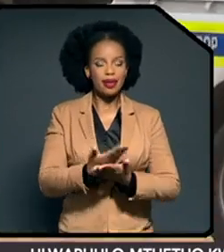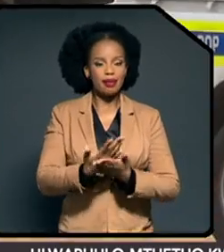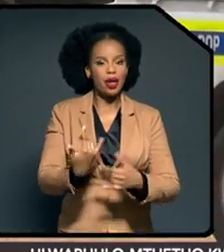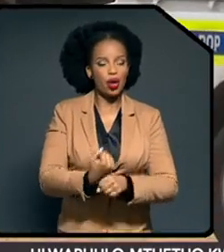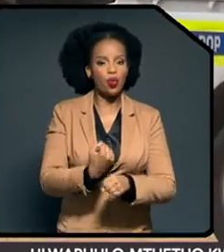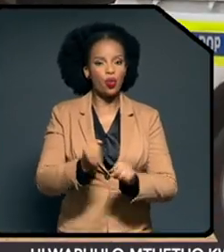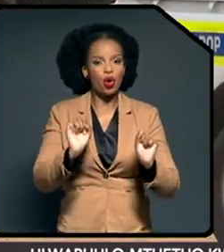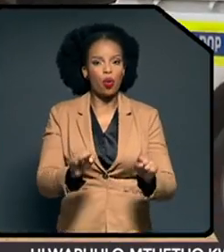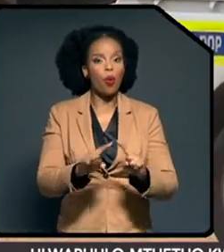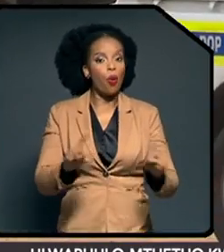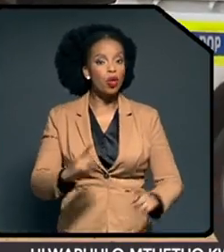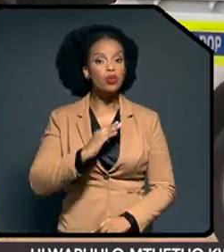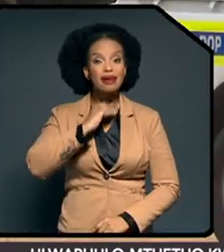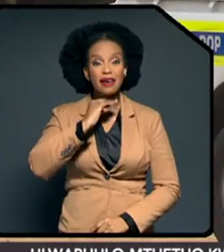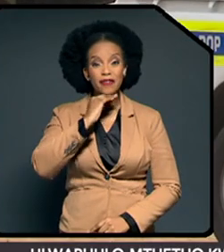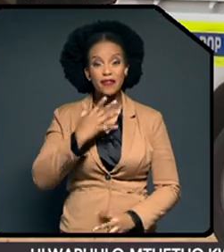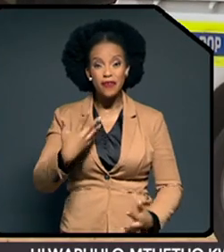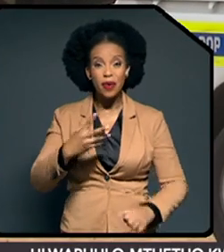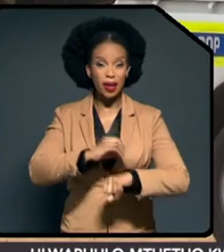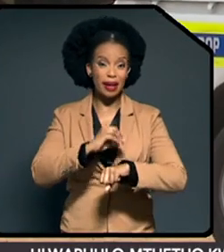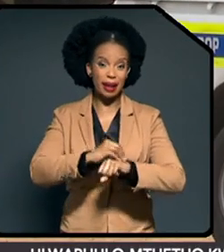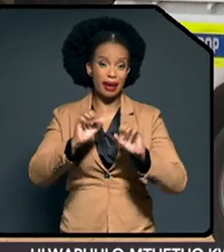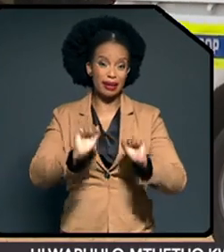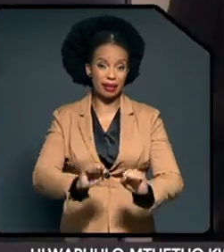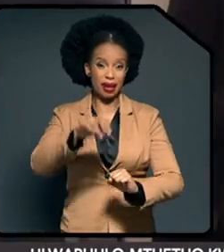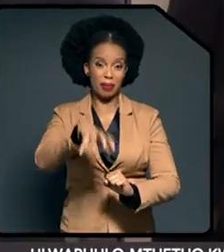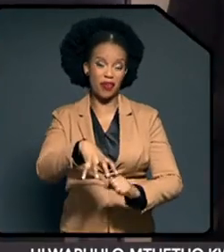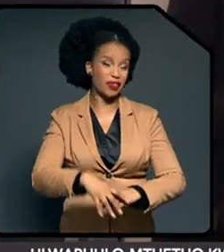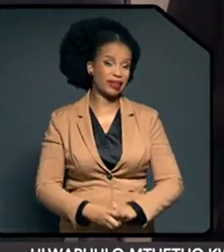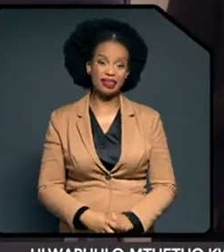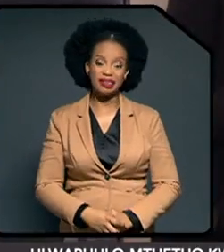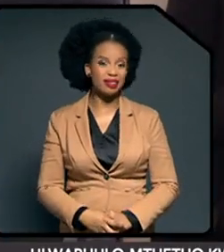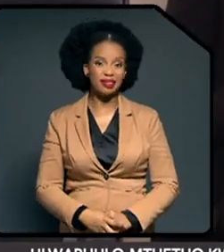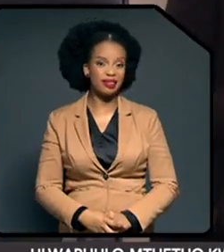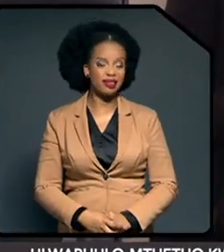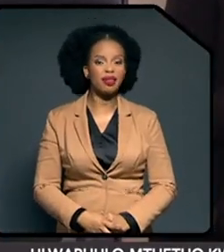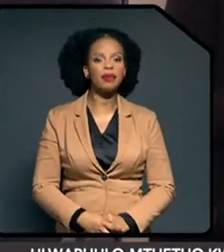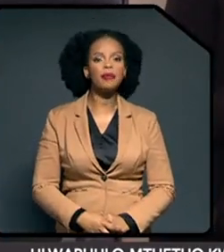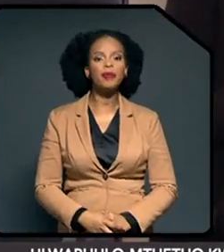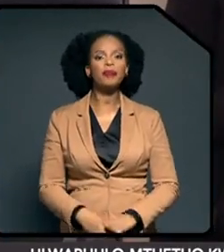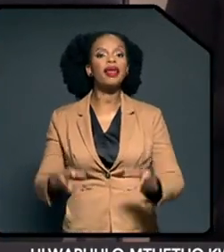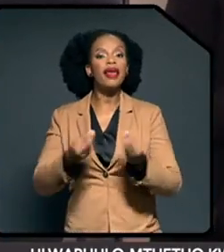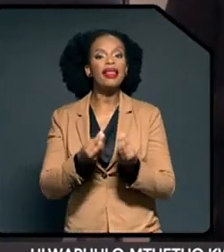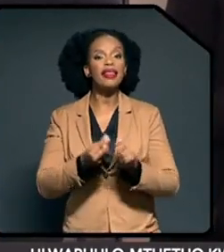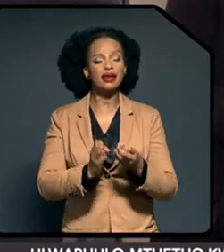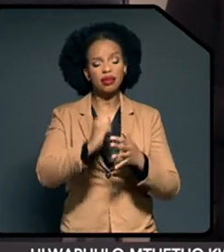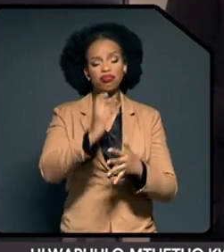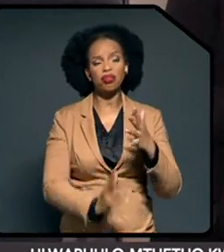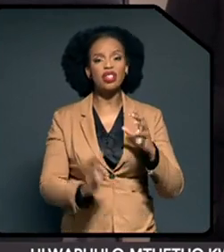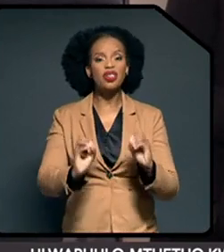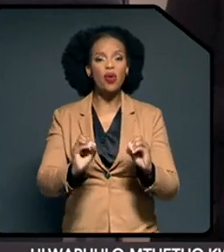kodwa alanelanga ukujongana nengxaki ekhoyo kweli phondo. The number of police officers that we have in this police